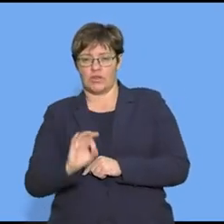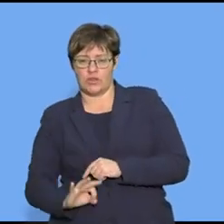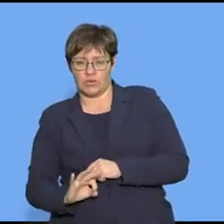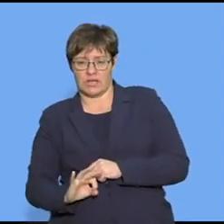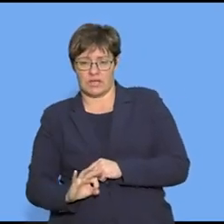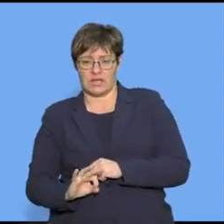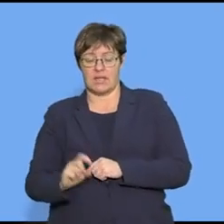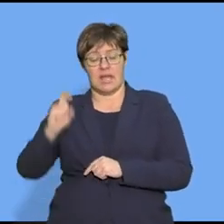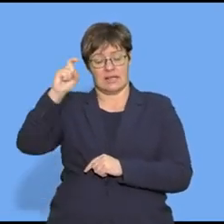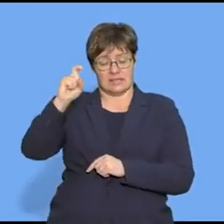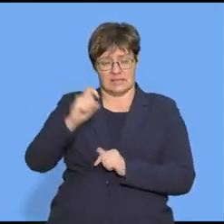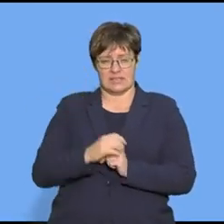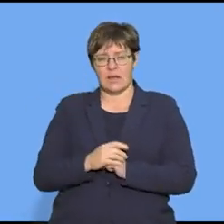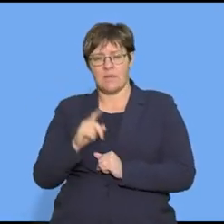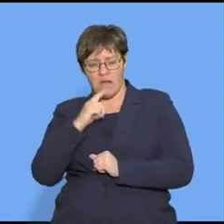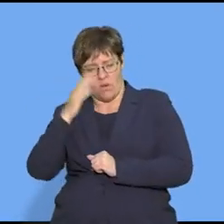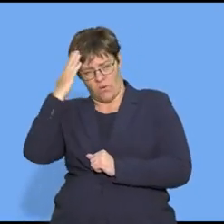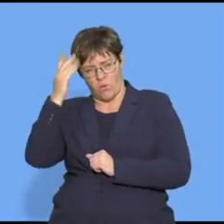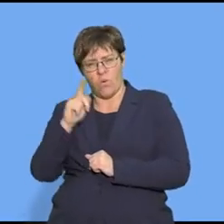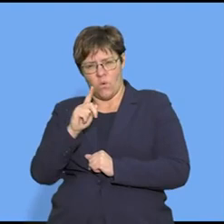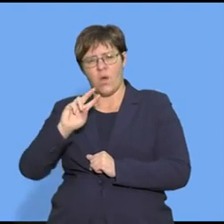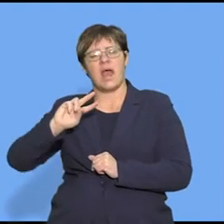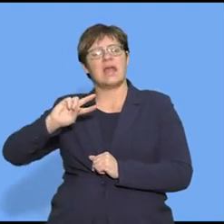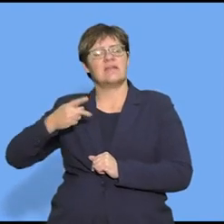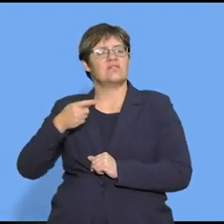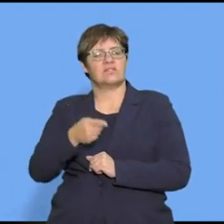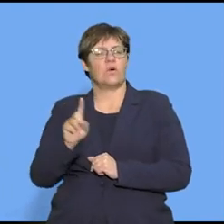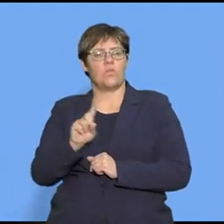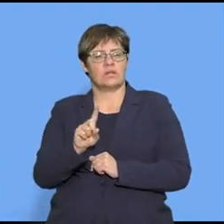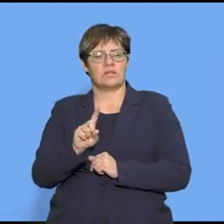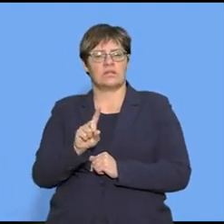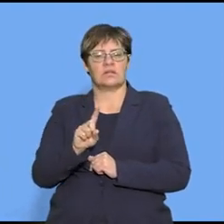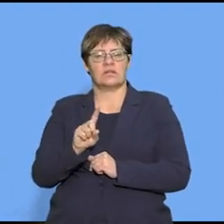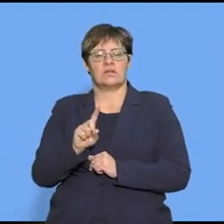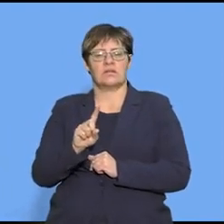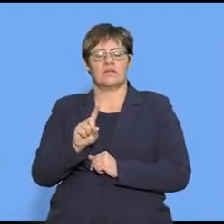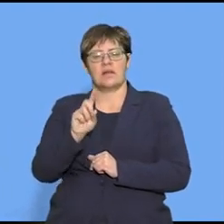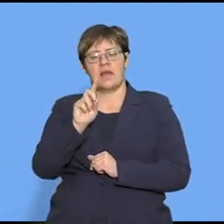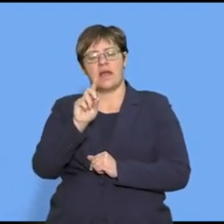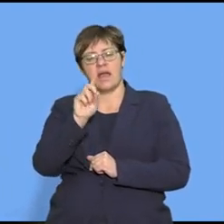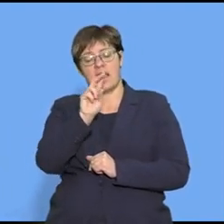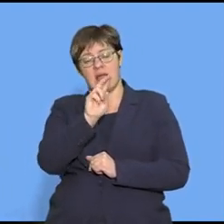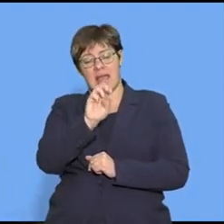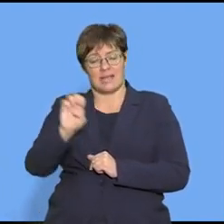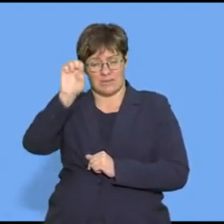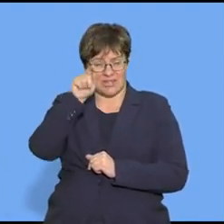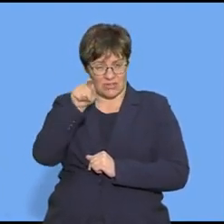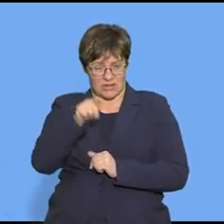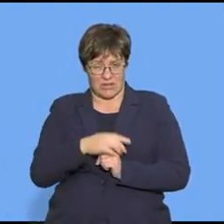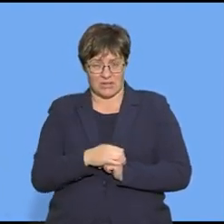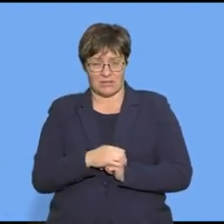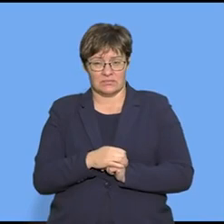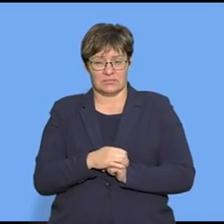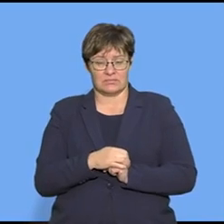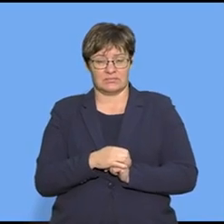a log. Immediately I say this, I'm already thinking the inverse will be the exponential graph, right?